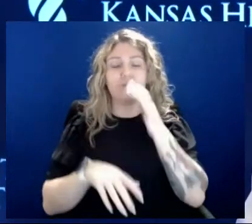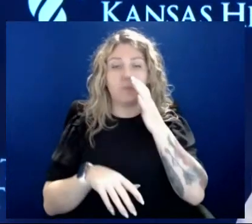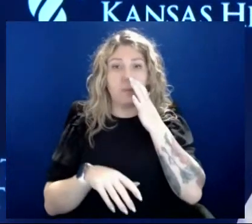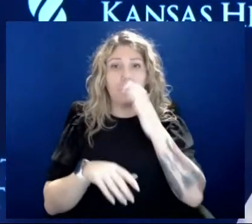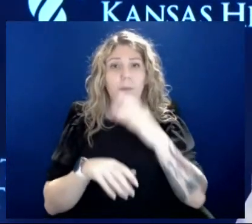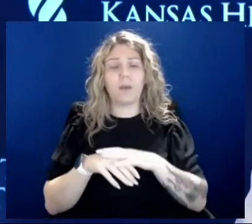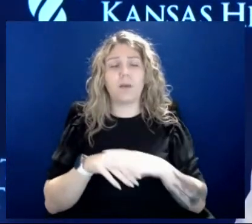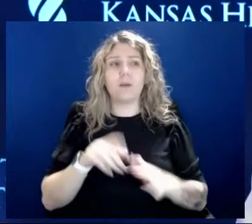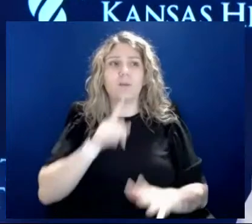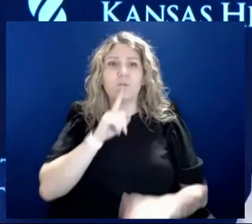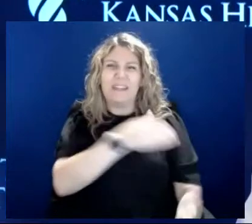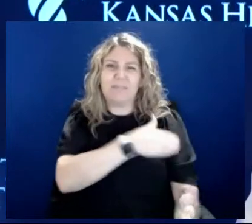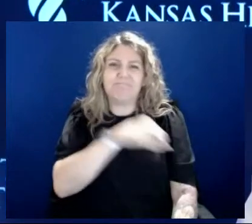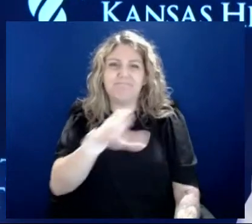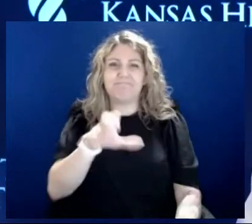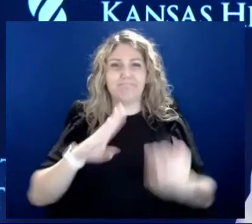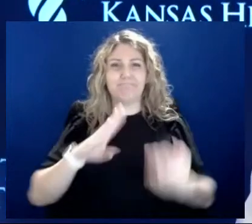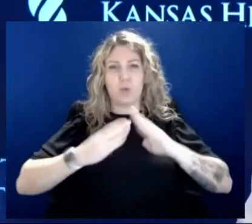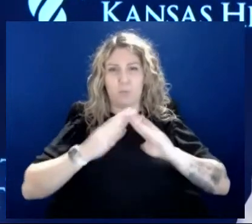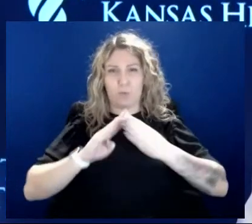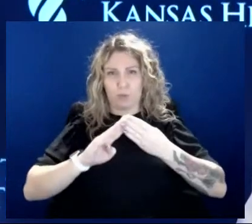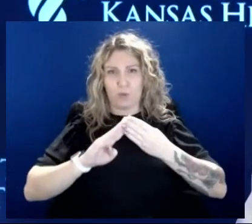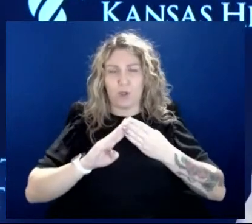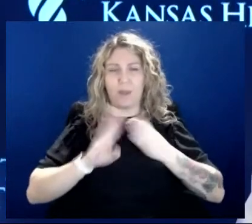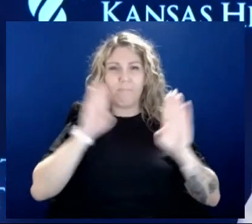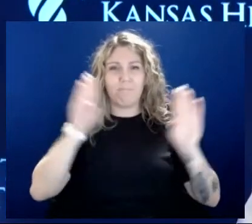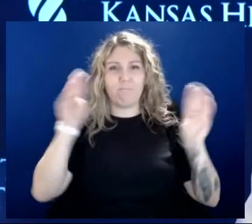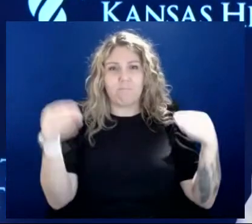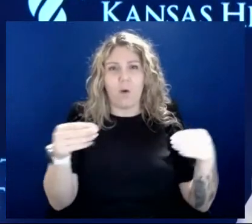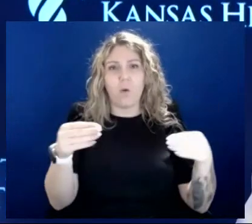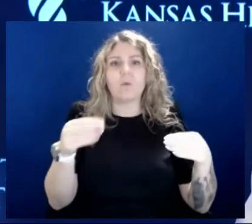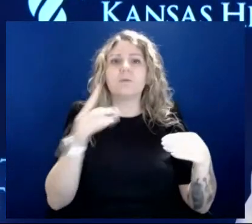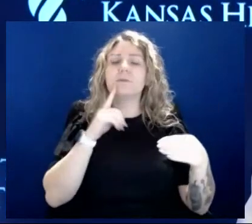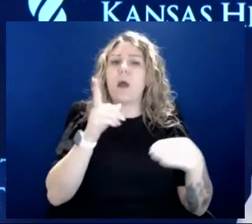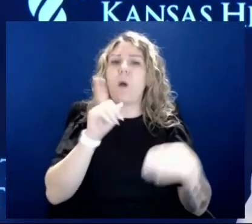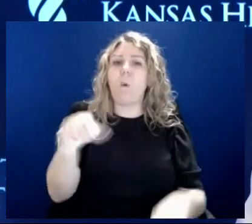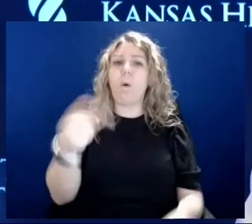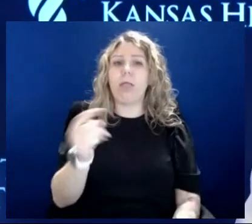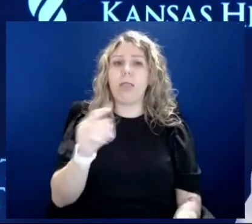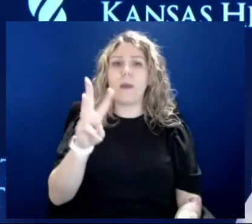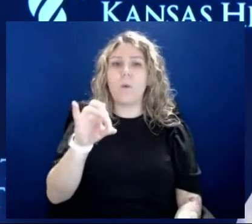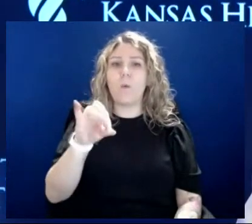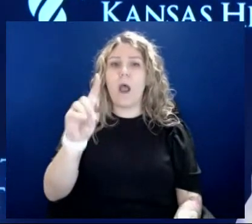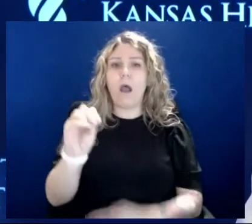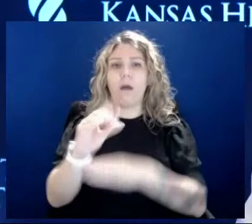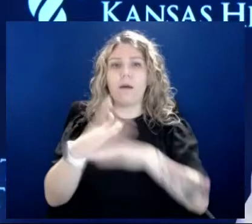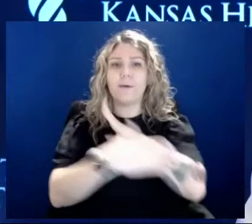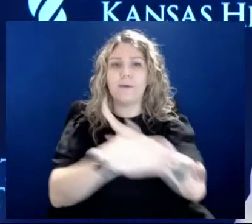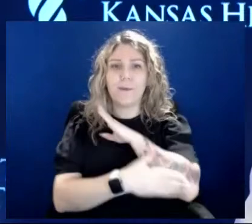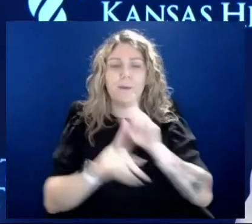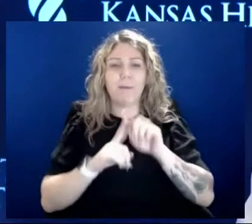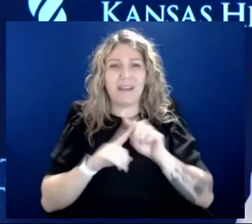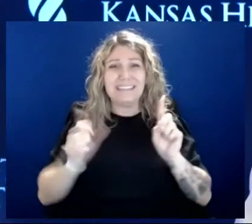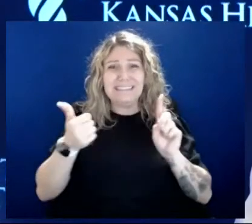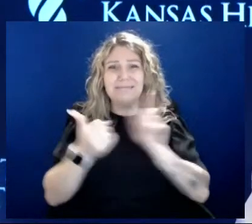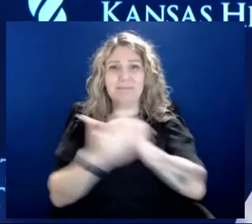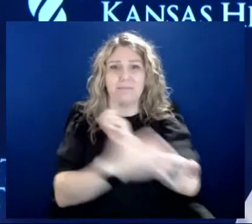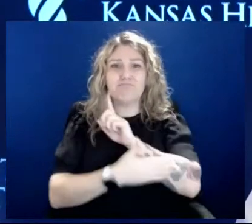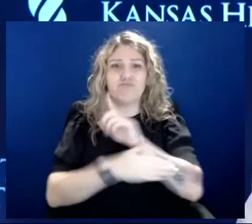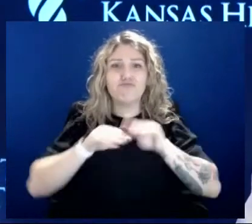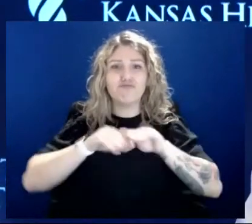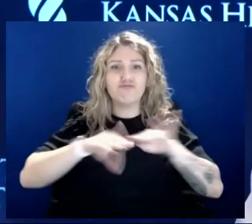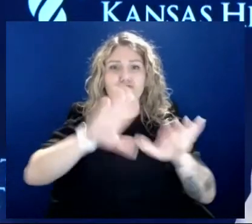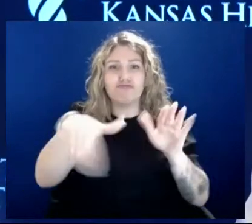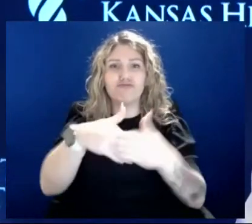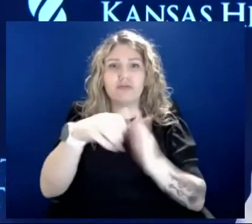empowering the communities. And so we worked not only in Wyandotte County, as you mentioned before, but we worked with 10 counties across the state of Kansas, the 10